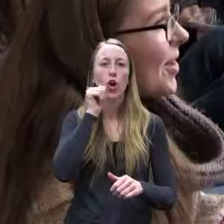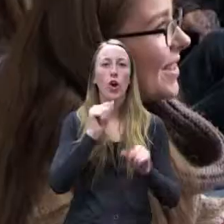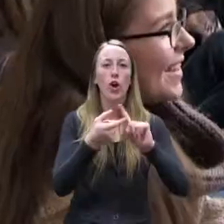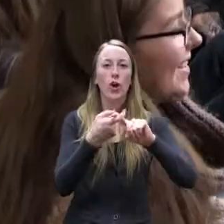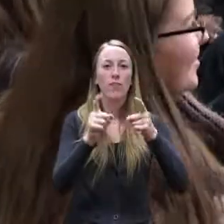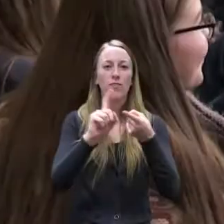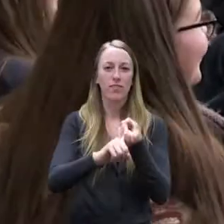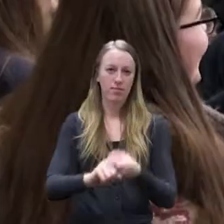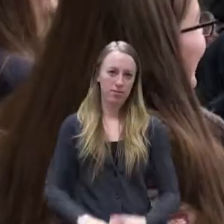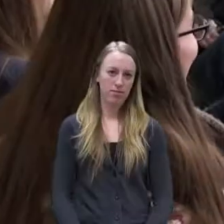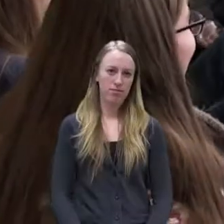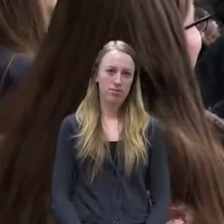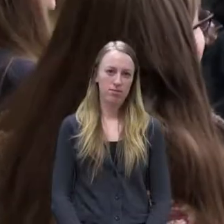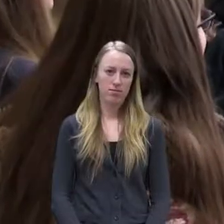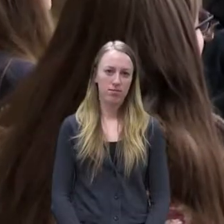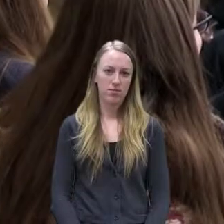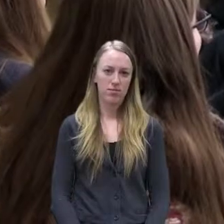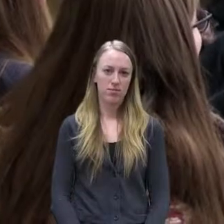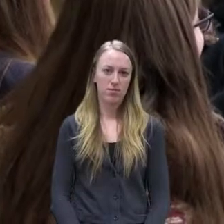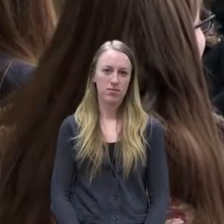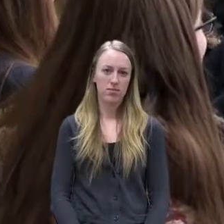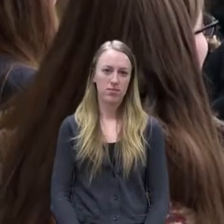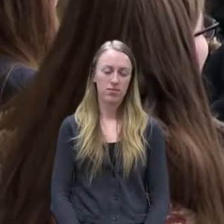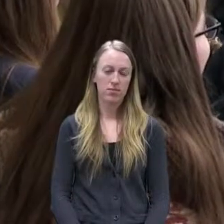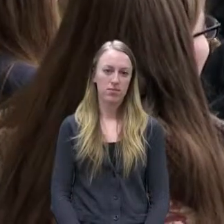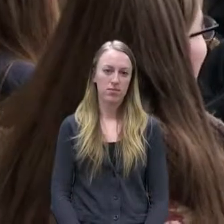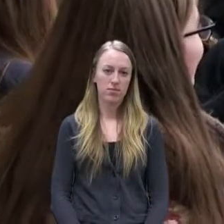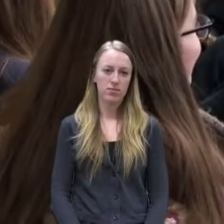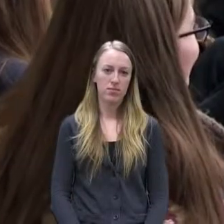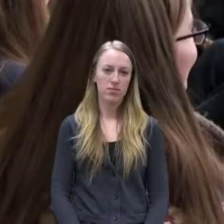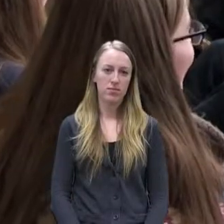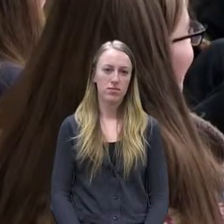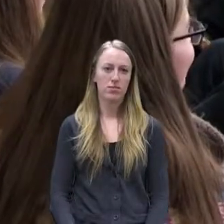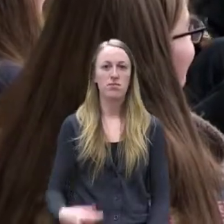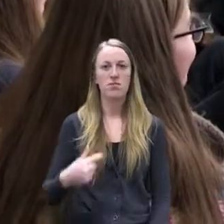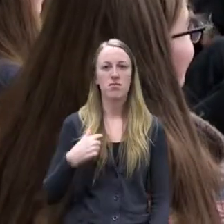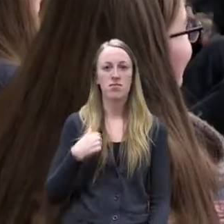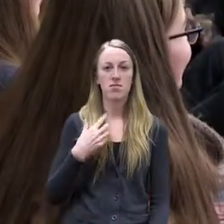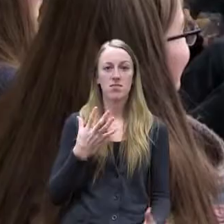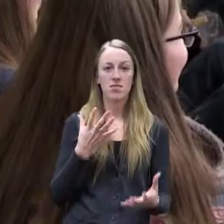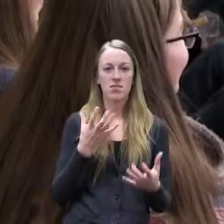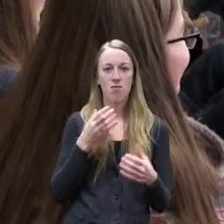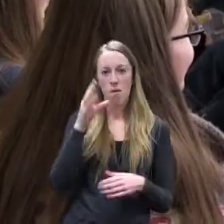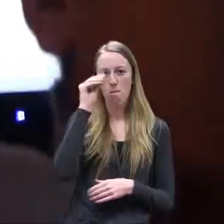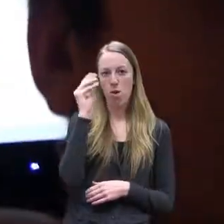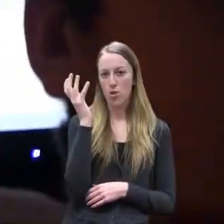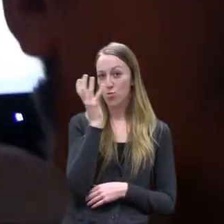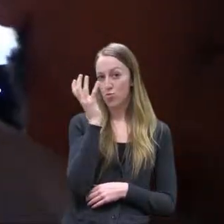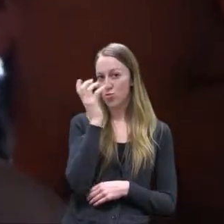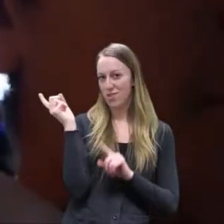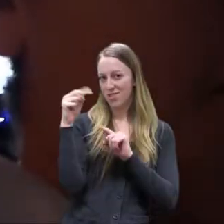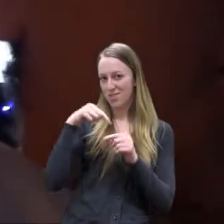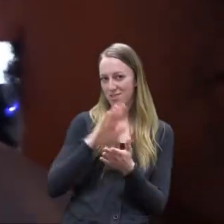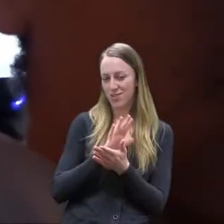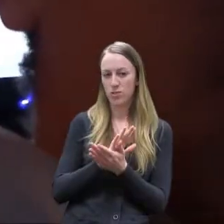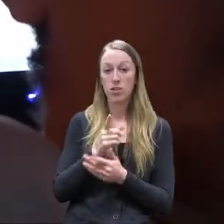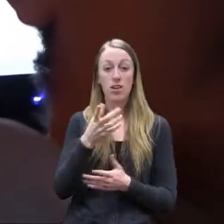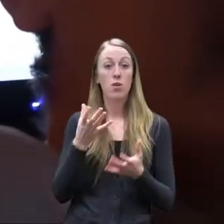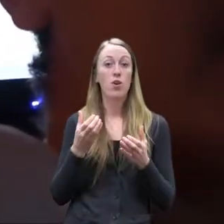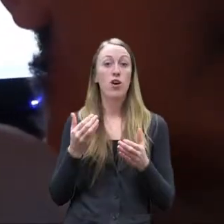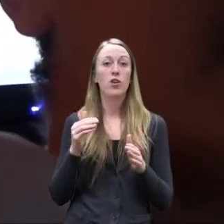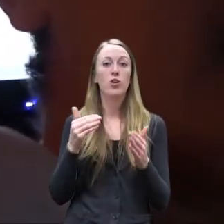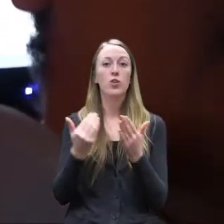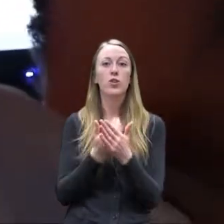Girlfriend. I'm not kidding. Ethan wants. What do you want? I want hot boys to come to school. What do you want for Christmas? A new